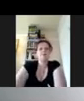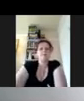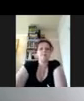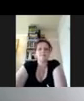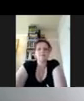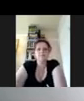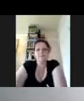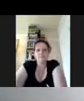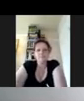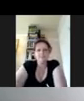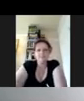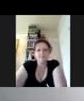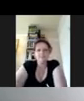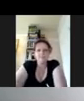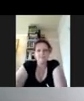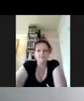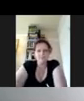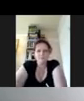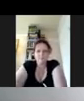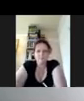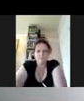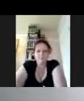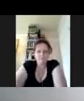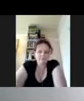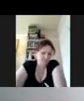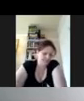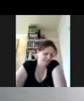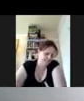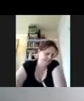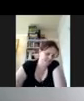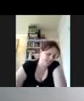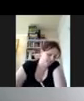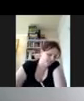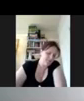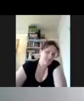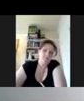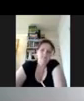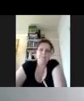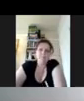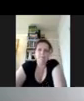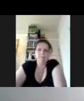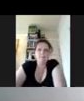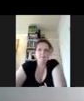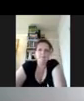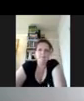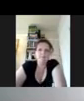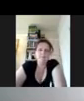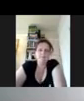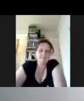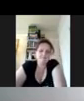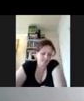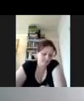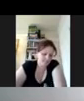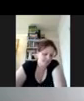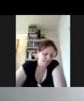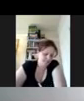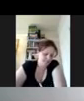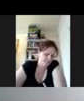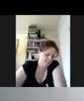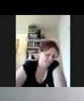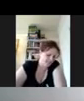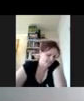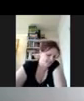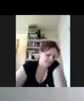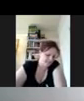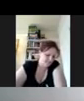before they join these softwares. So if you load up your phone, you can give them a call and talk them through how to set up Zoom, how to join in